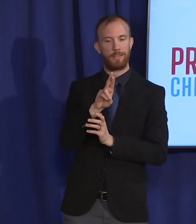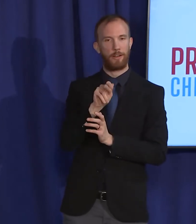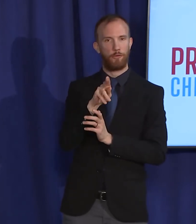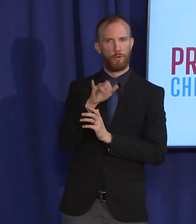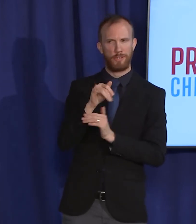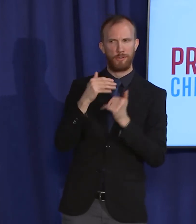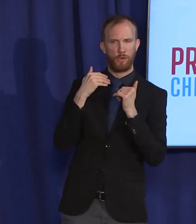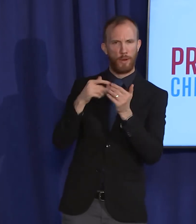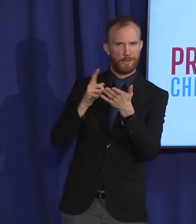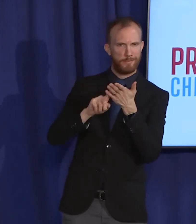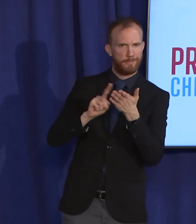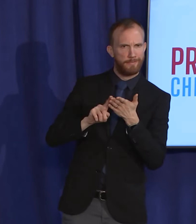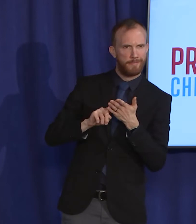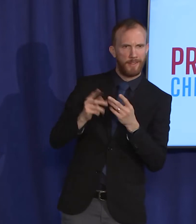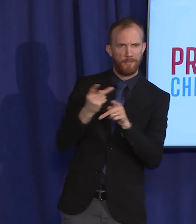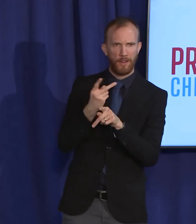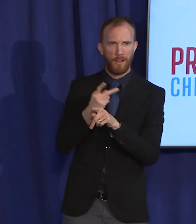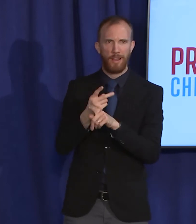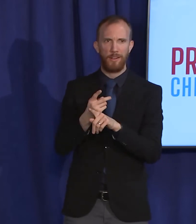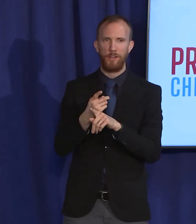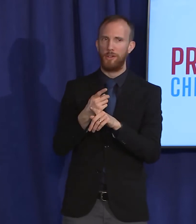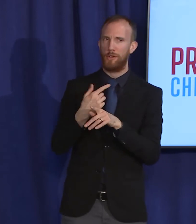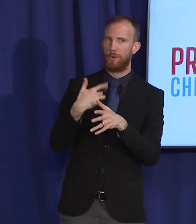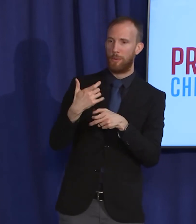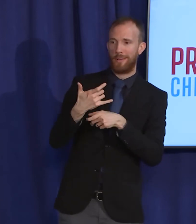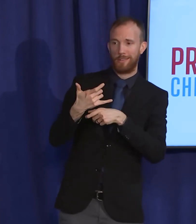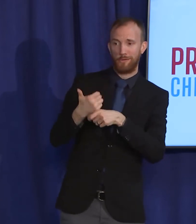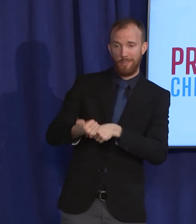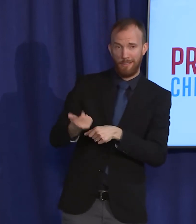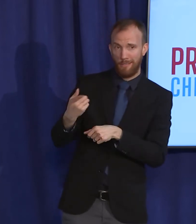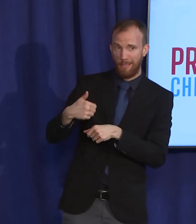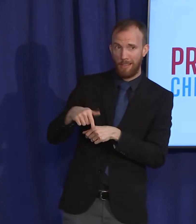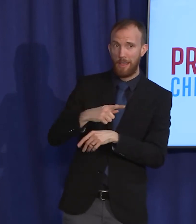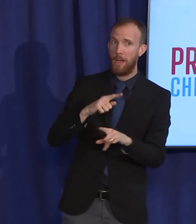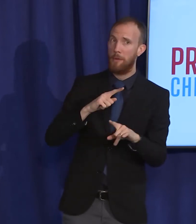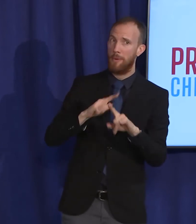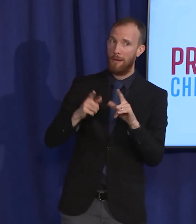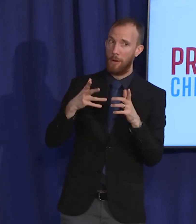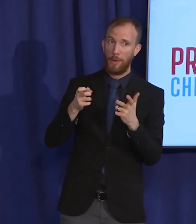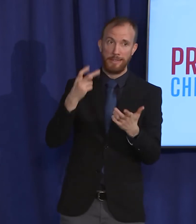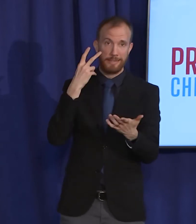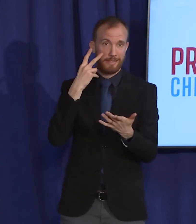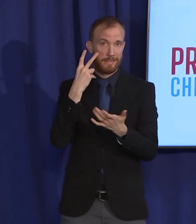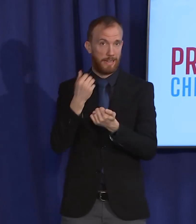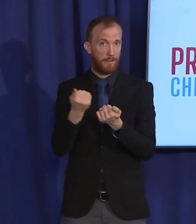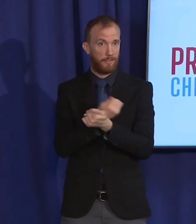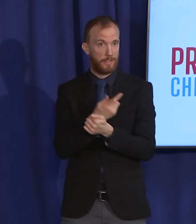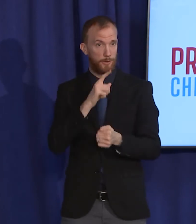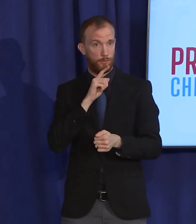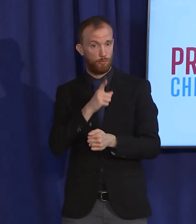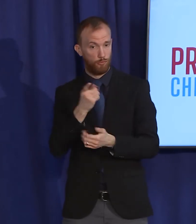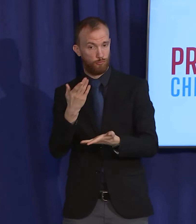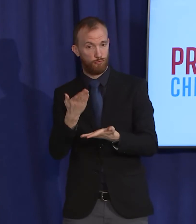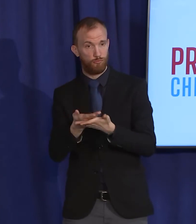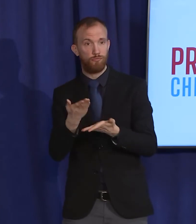to quote a phrase, to trust but verify, to make sure that what they told us, the COO who decided